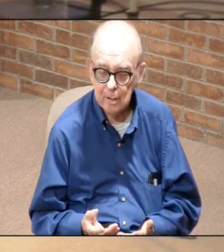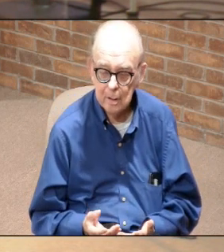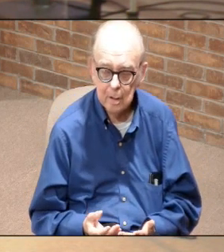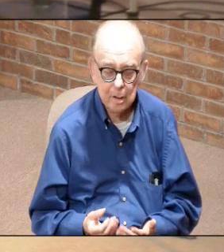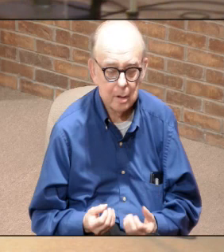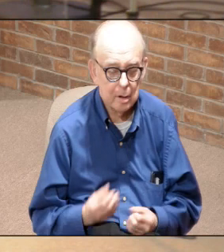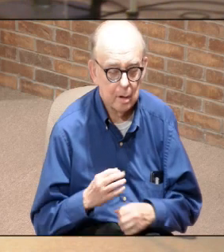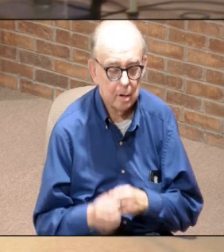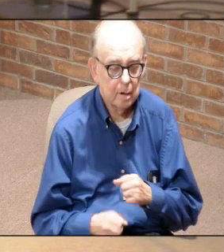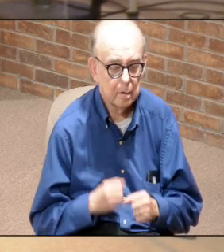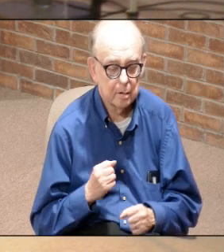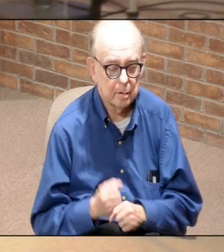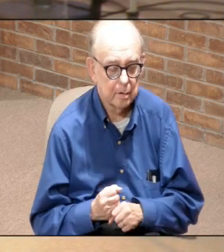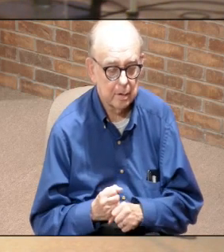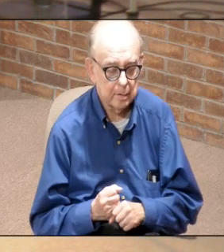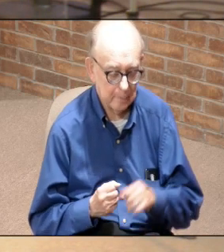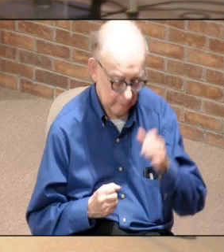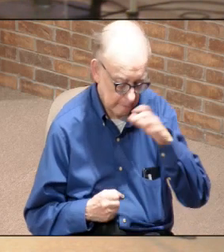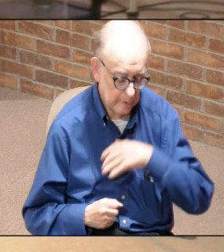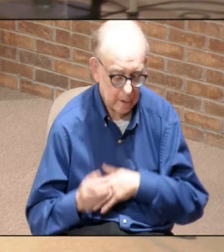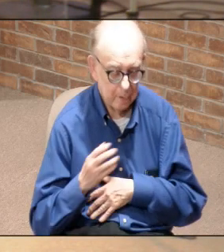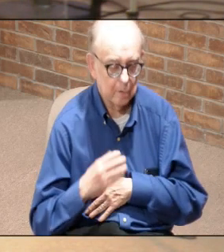How many years were they in the wilderness?